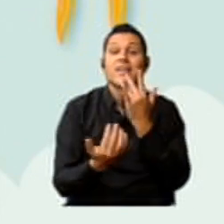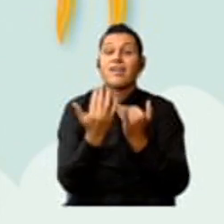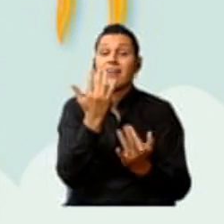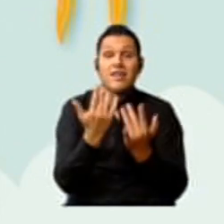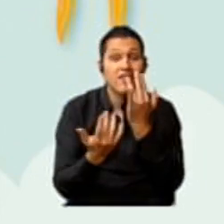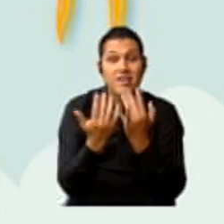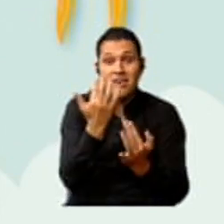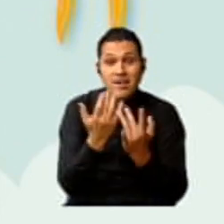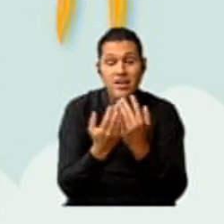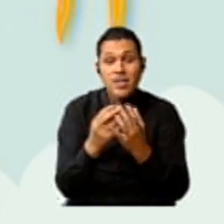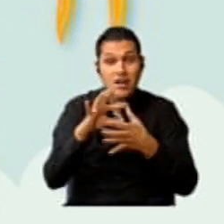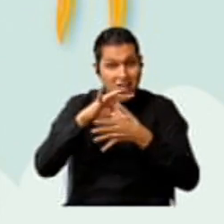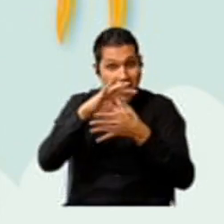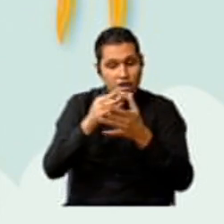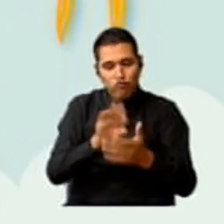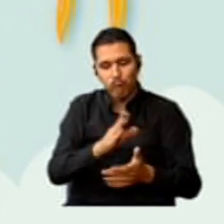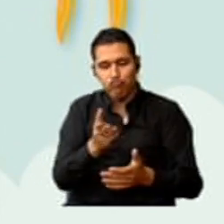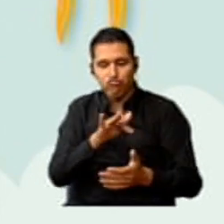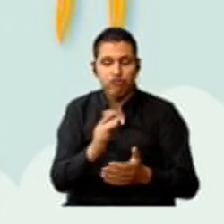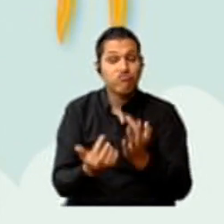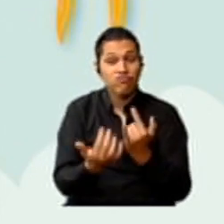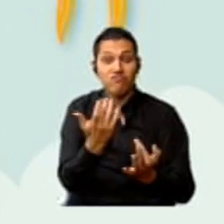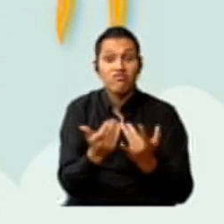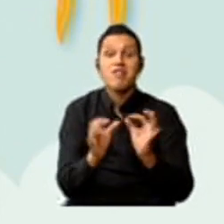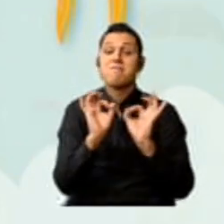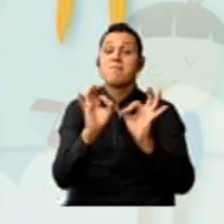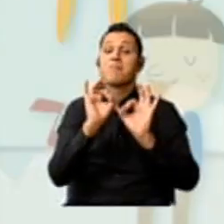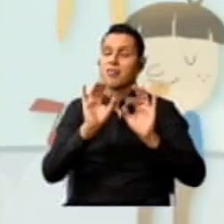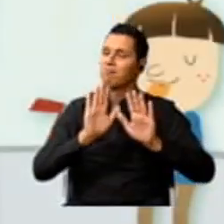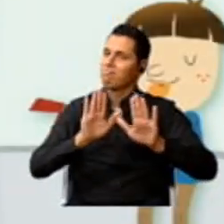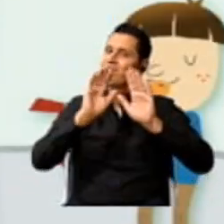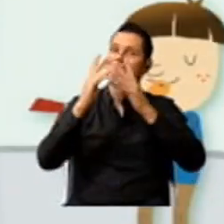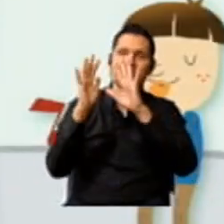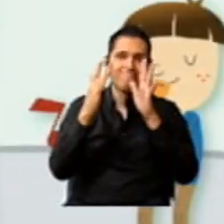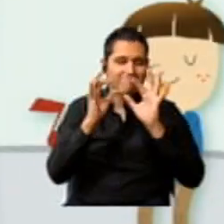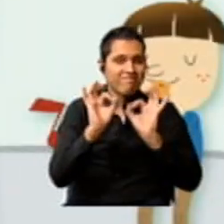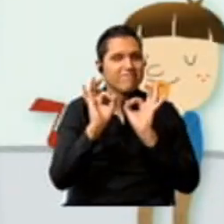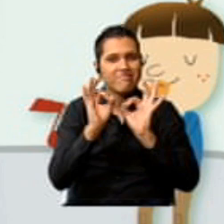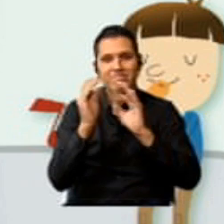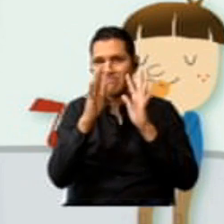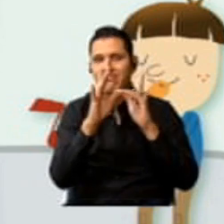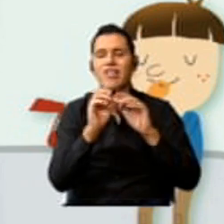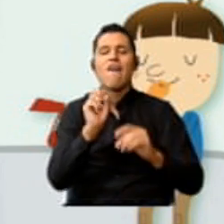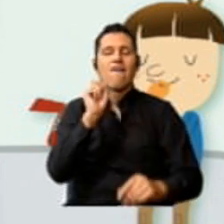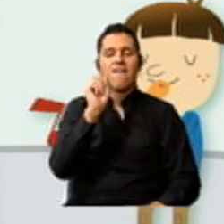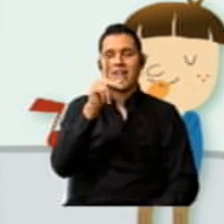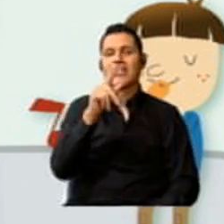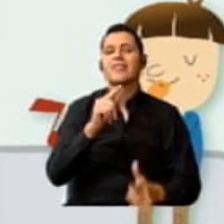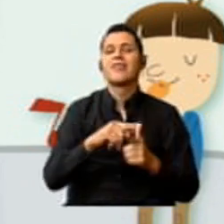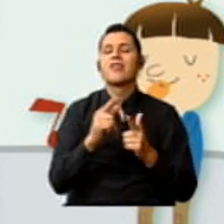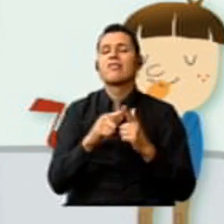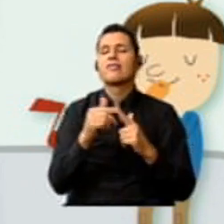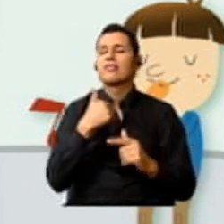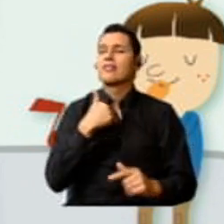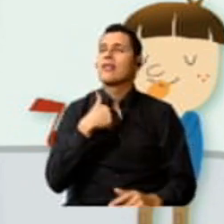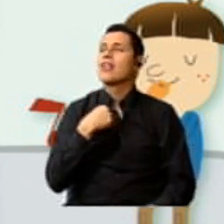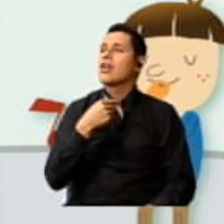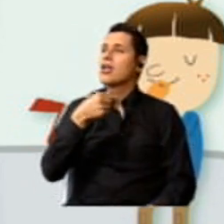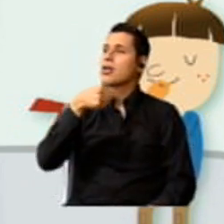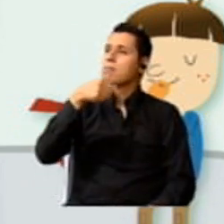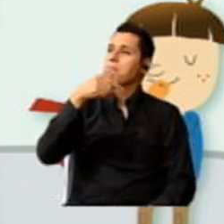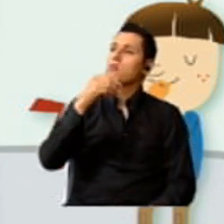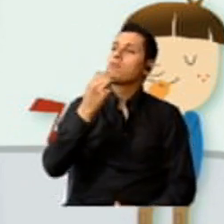grill. Excellent. Very good, Waldo. Very good. So we have